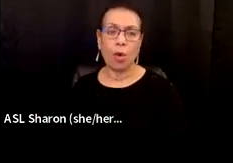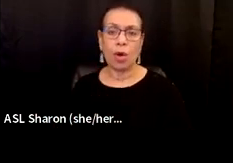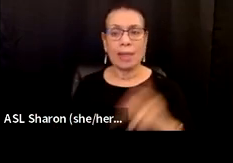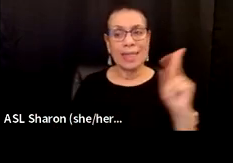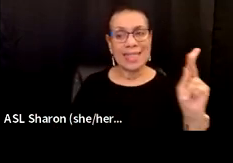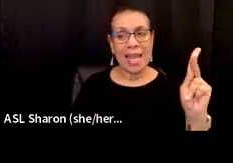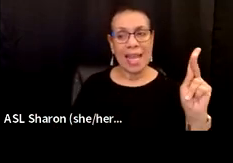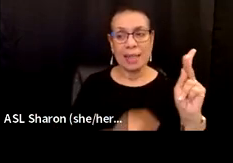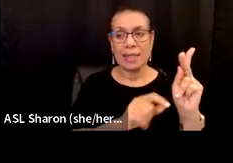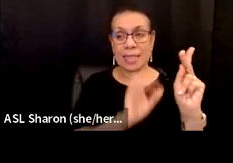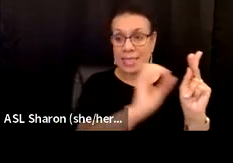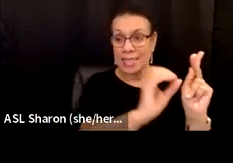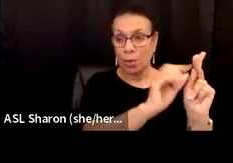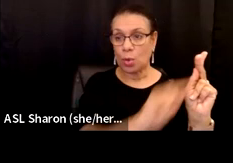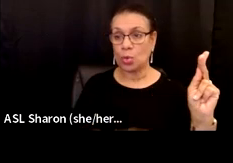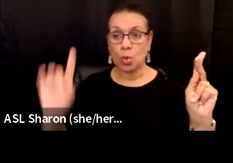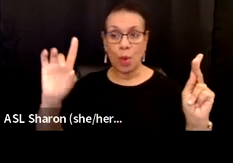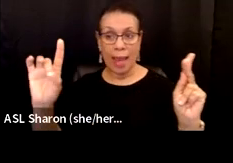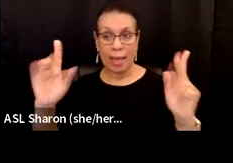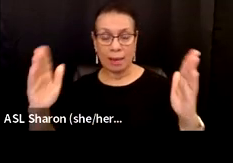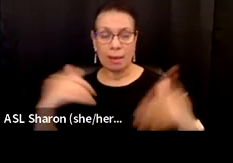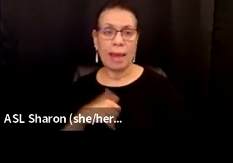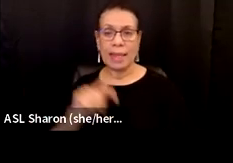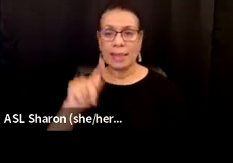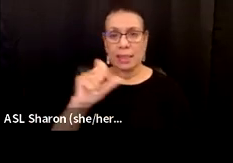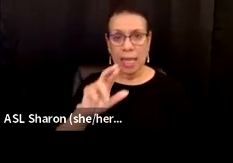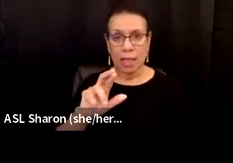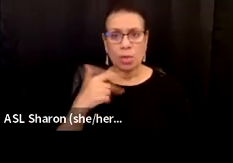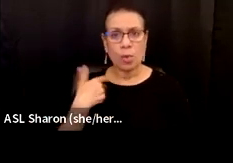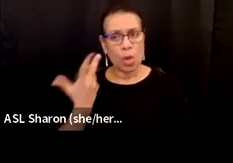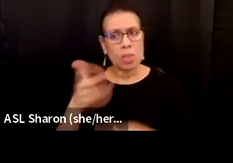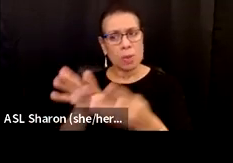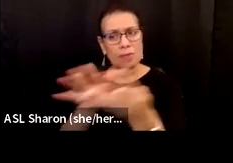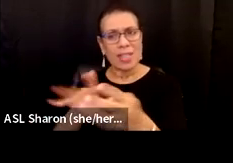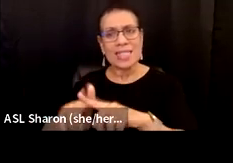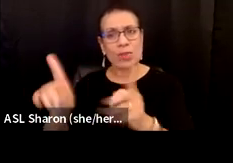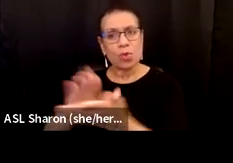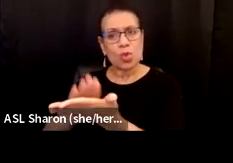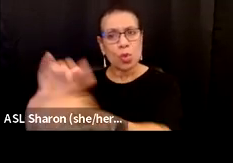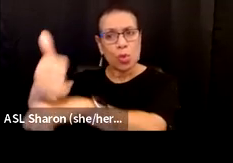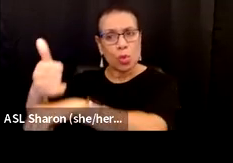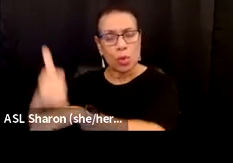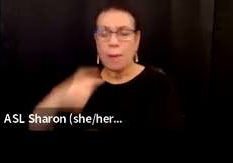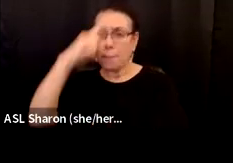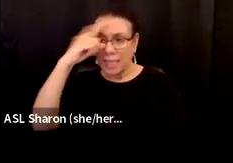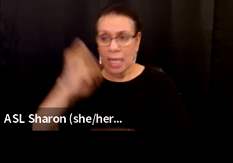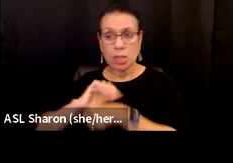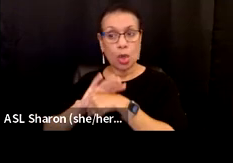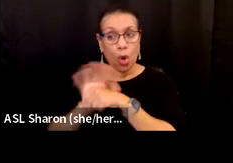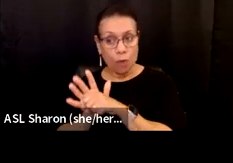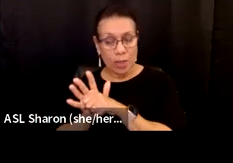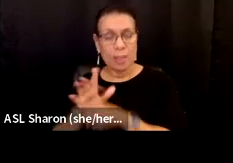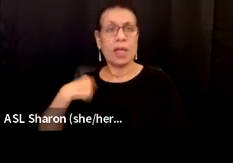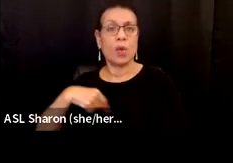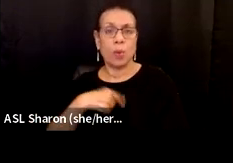now and that ellison eec and the taylor k3 were to be their feeders because of the pandemic and because we have